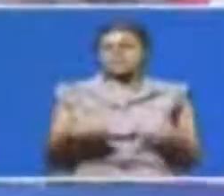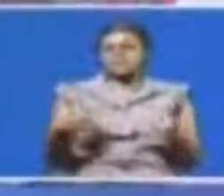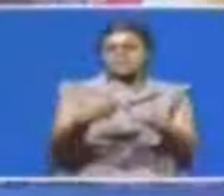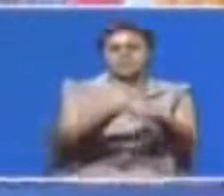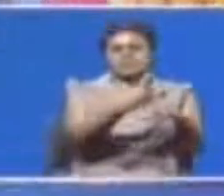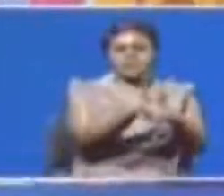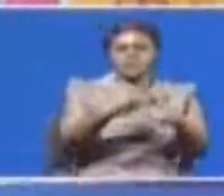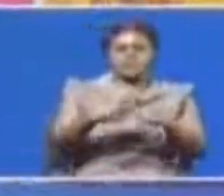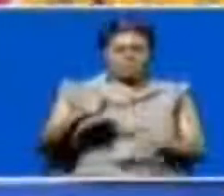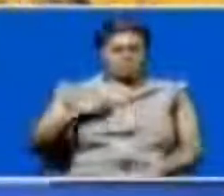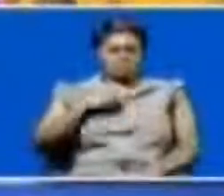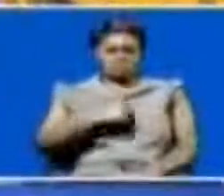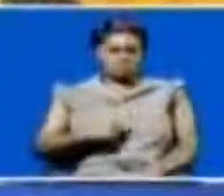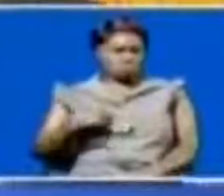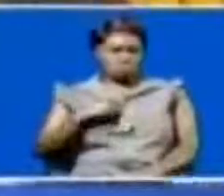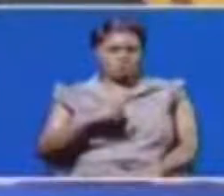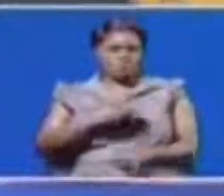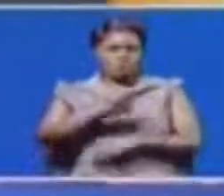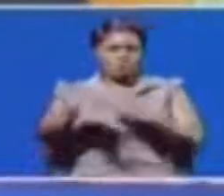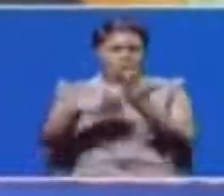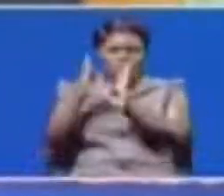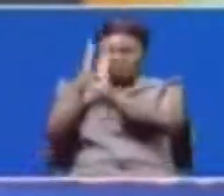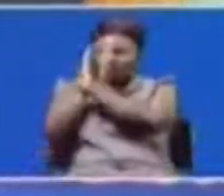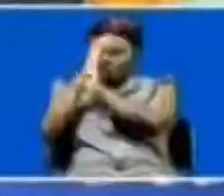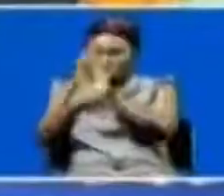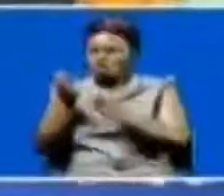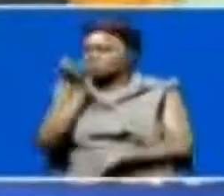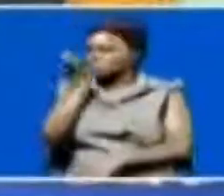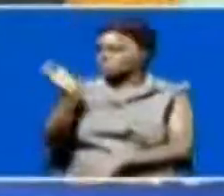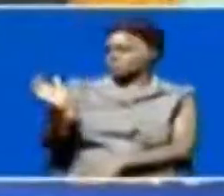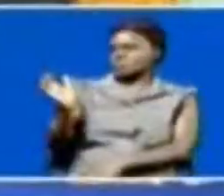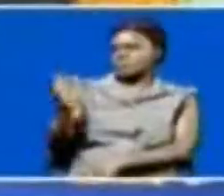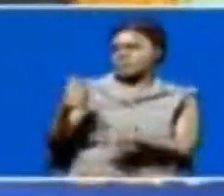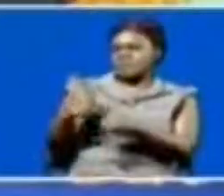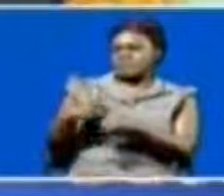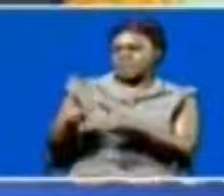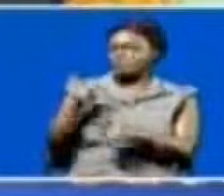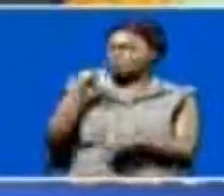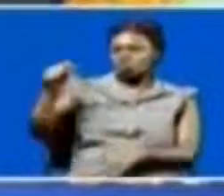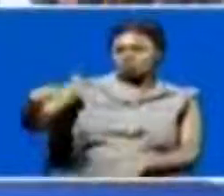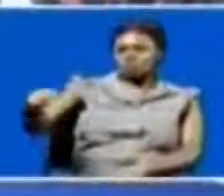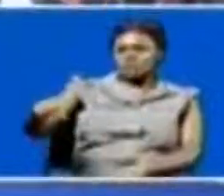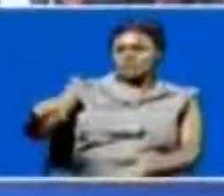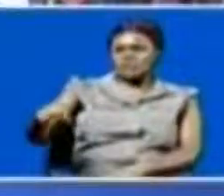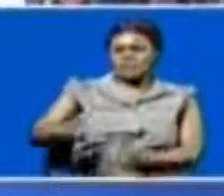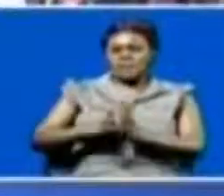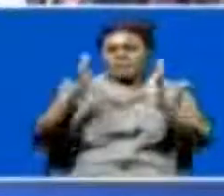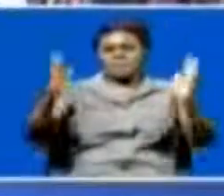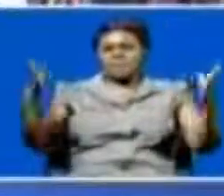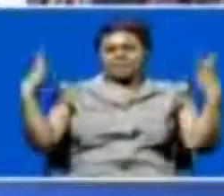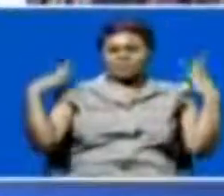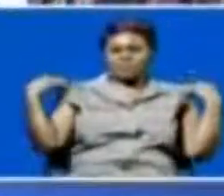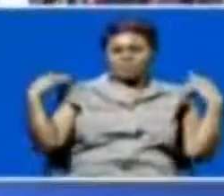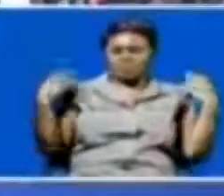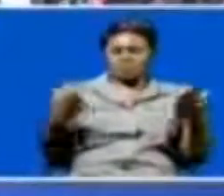But unfortunately, they are all hidden or neglected, but at least not today. One of the major exercises we are carrying